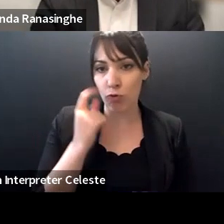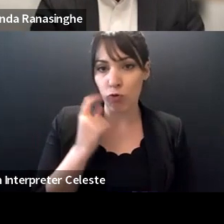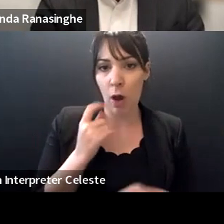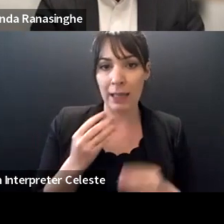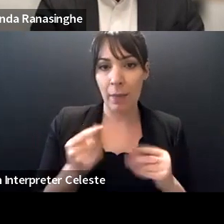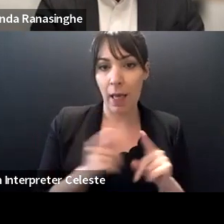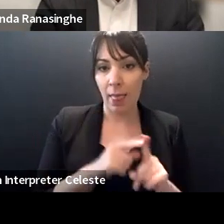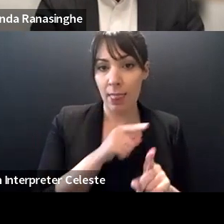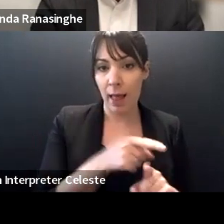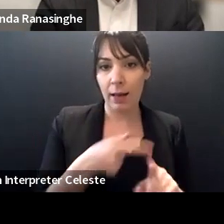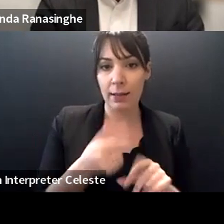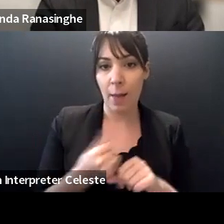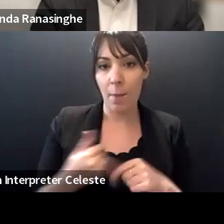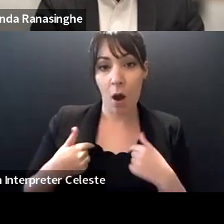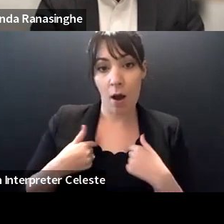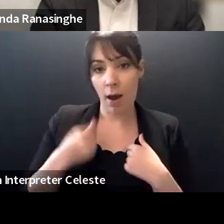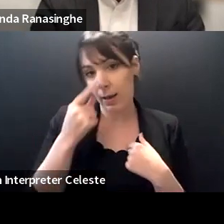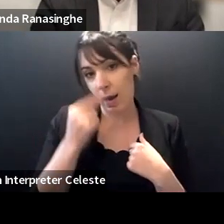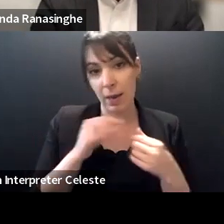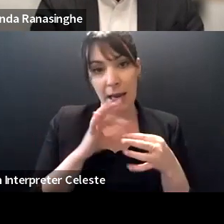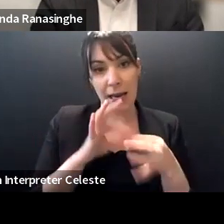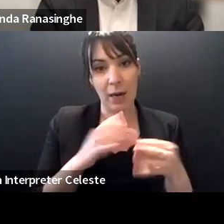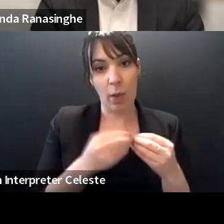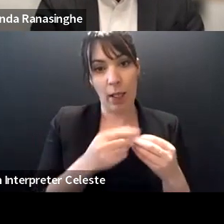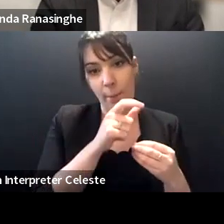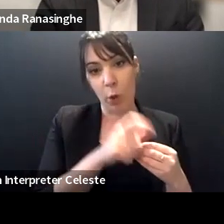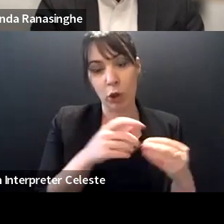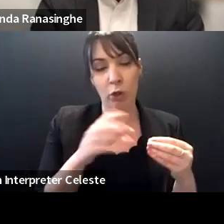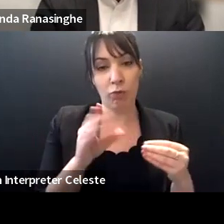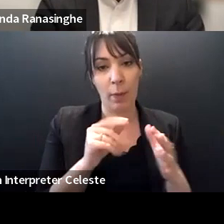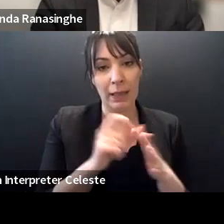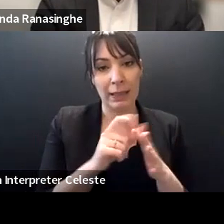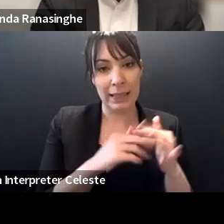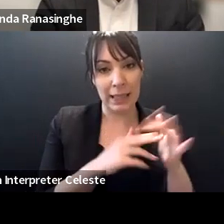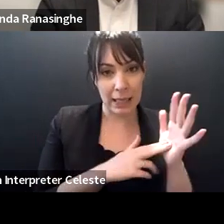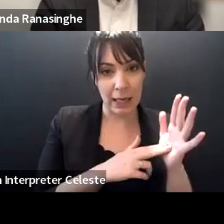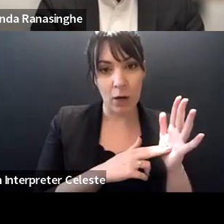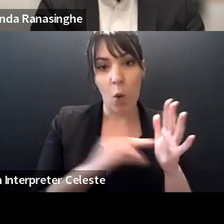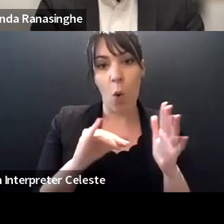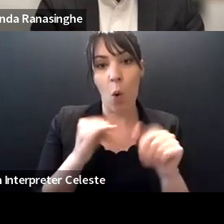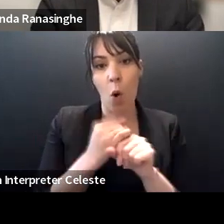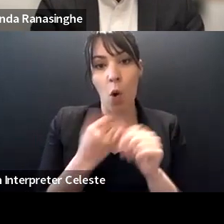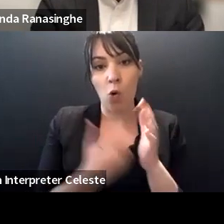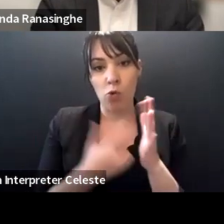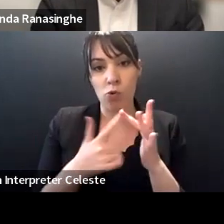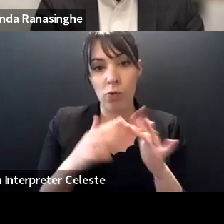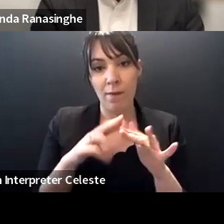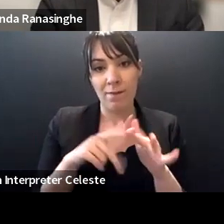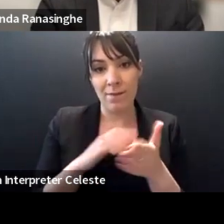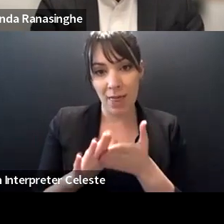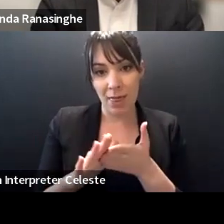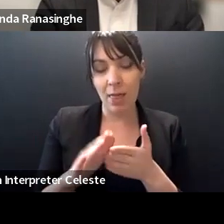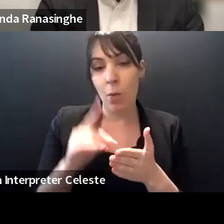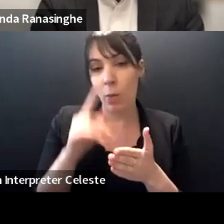someone from Deakin or with someone from Griffith, and I could learn from them. And then I could take that information to La Trobe, teach my discipline, teach